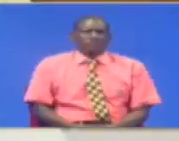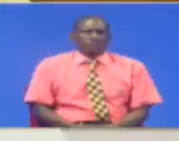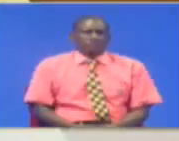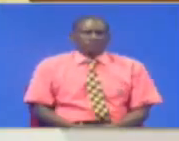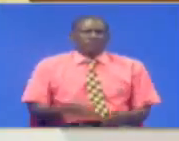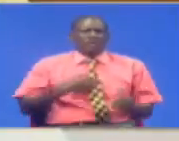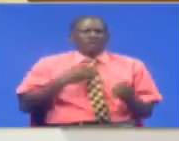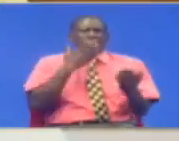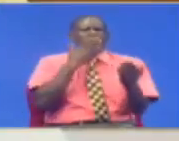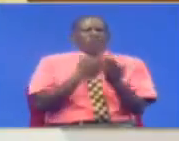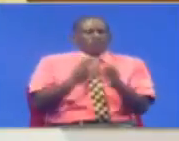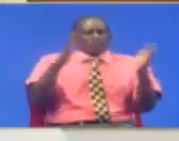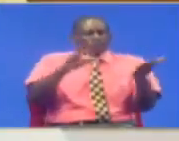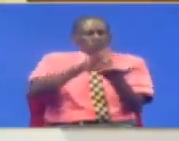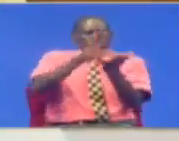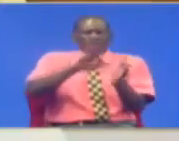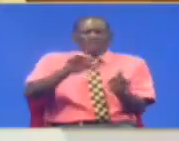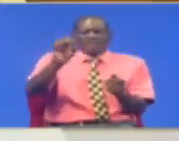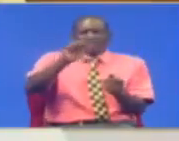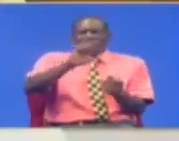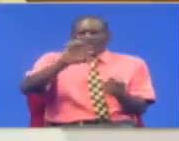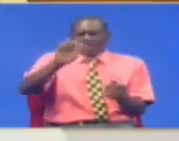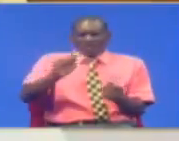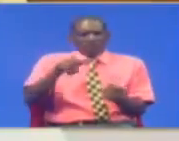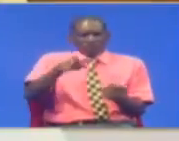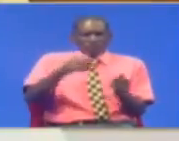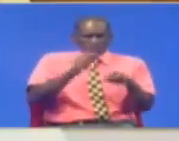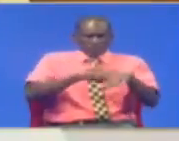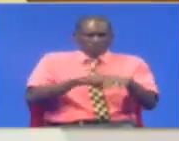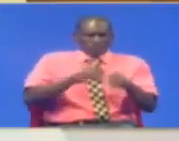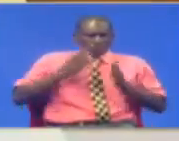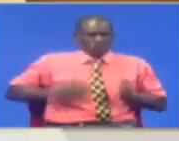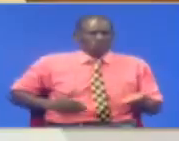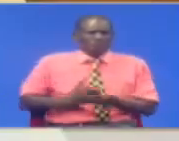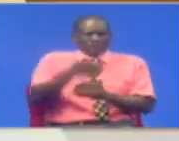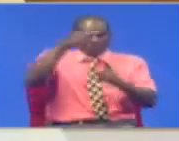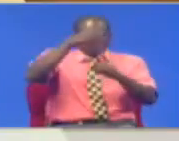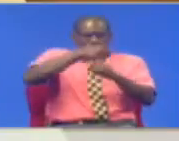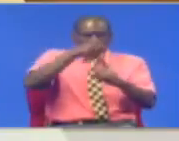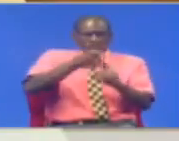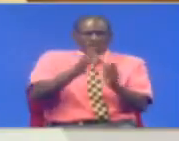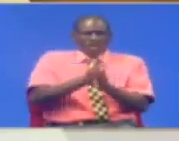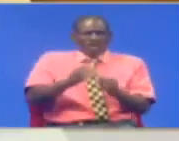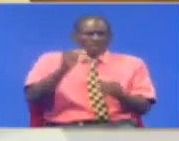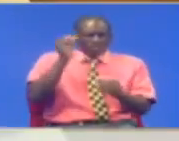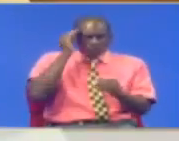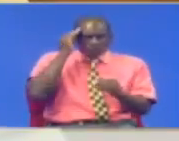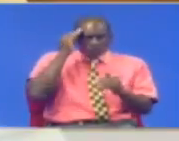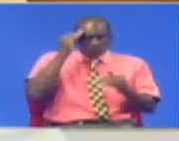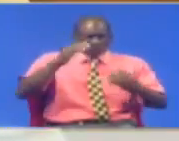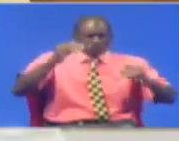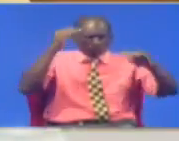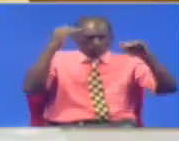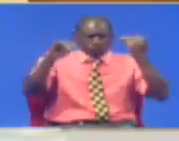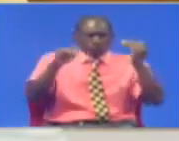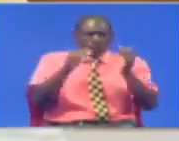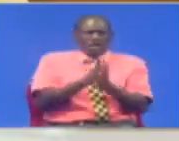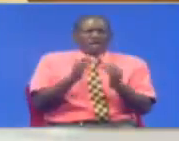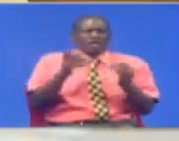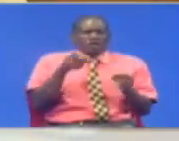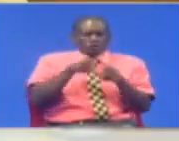Thank you so much, Dr. Stella Nyanzi, for your time. You are a human rights activist, an academic guru, and a fierce critic